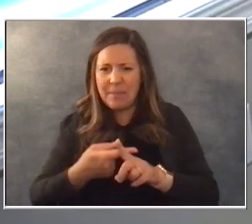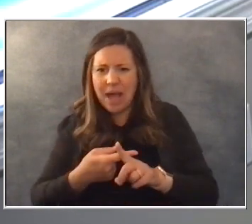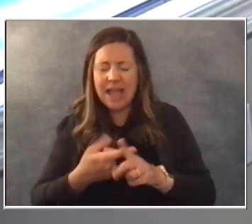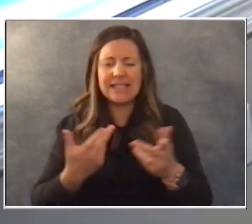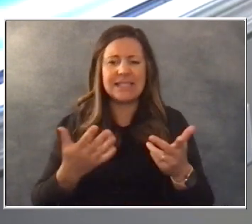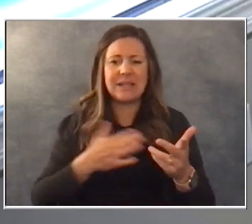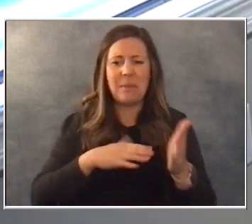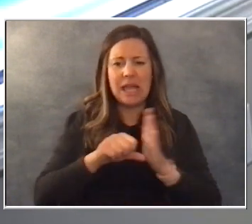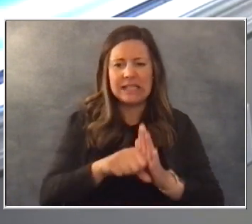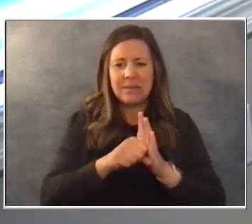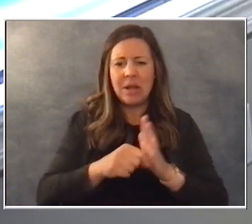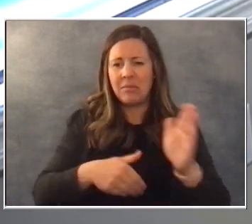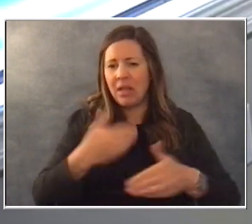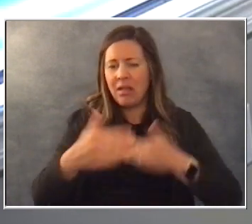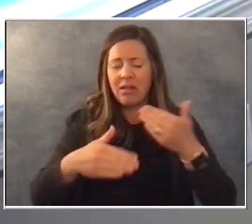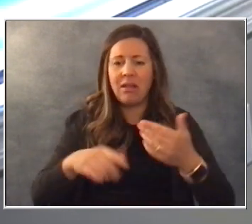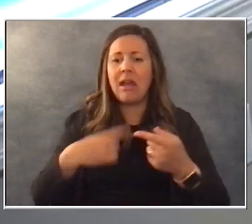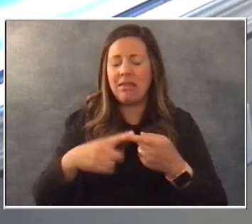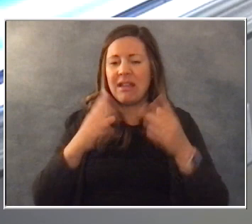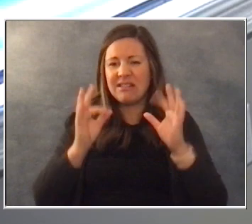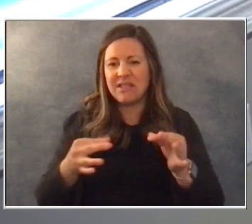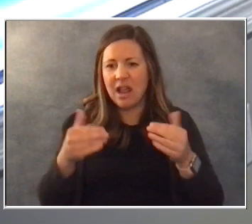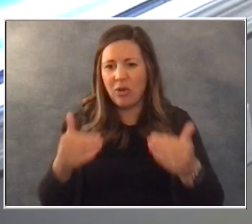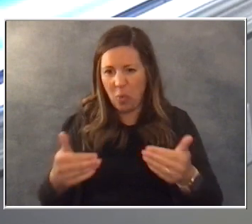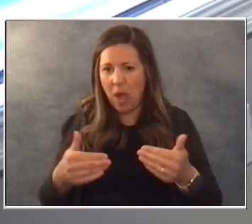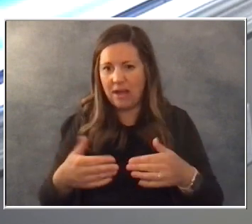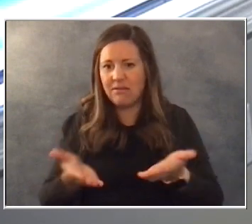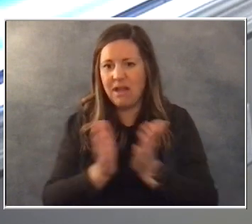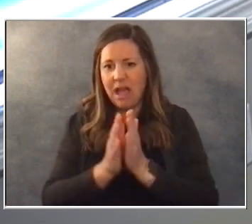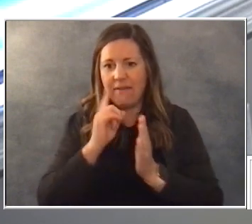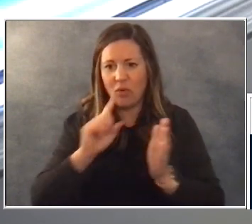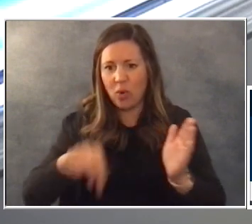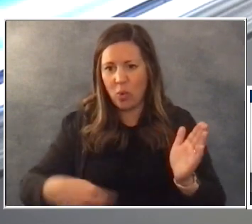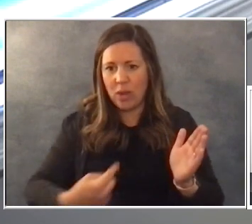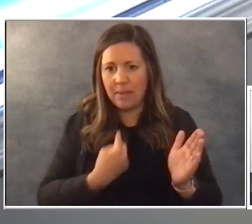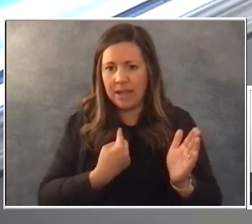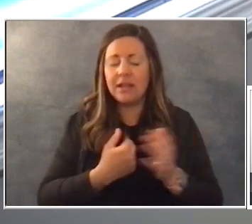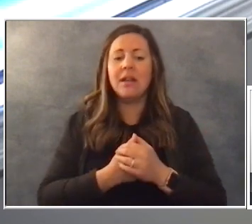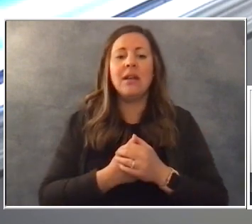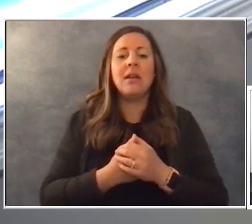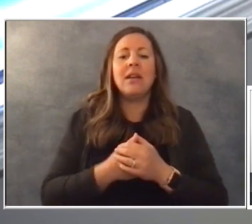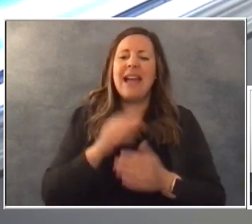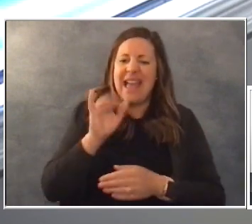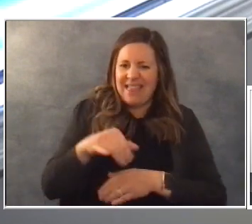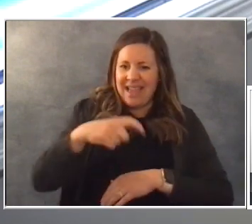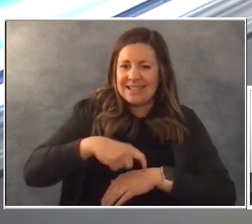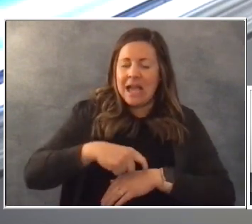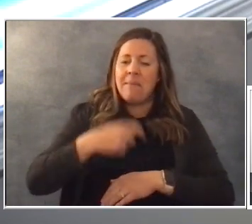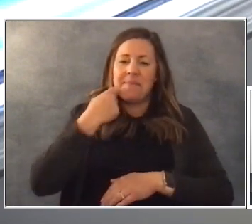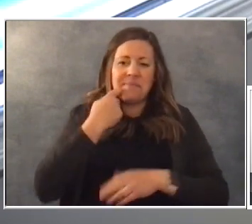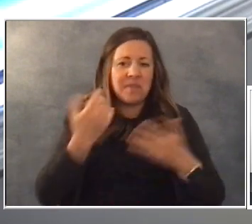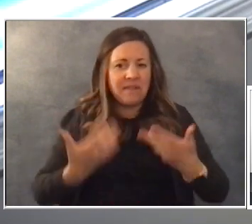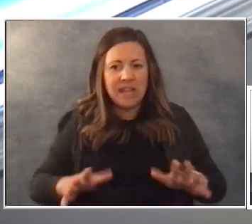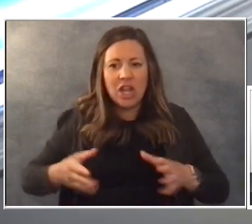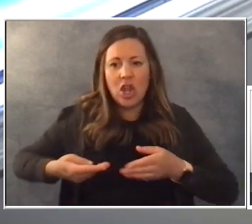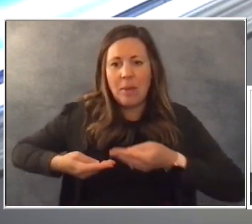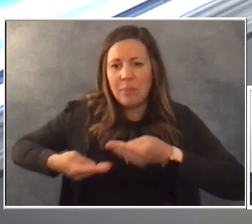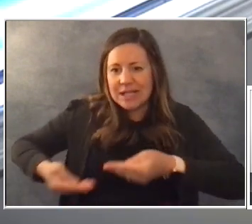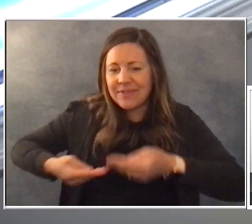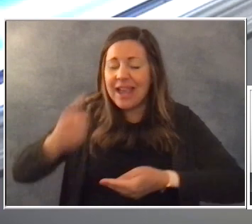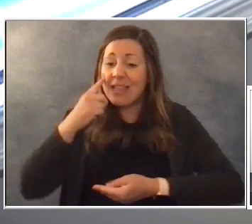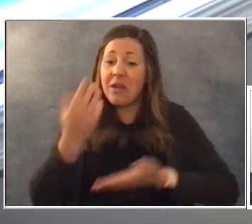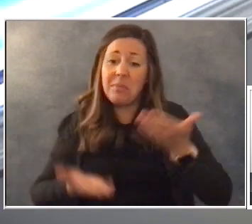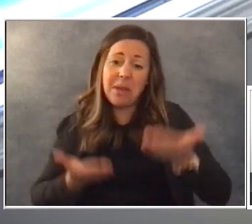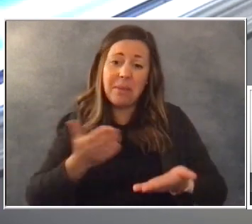feeling off, I had just finished breastfeeding, and I thought, well, this must just be hormones